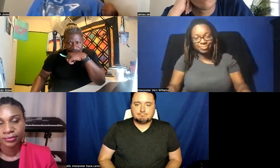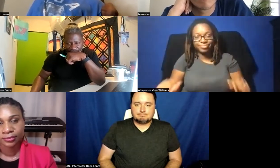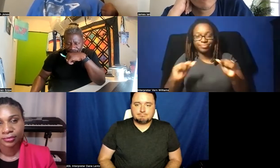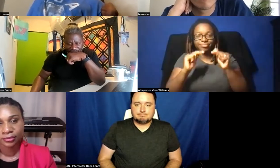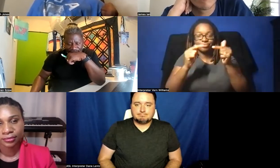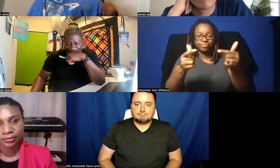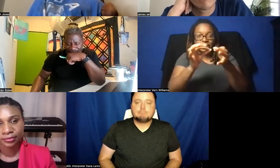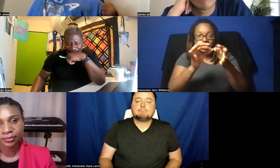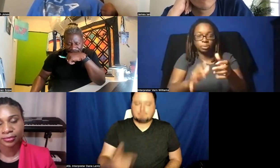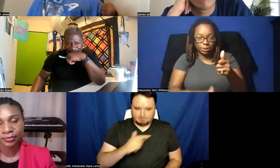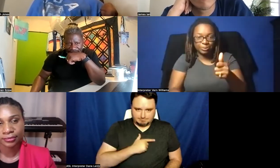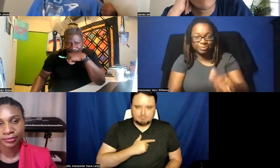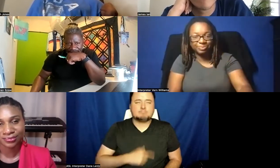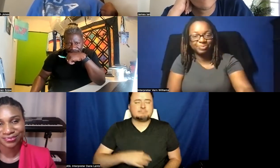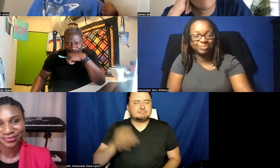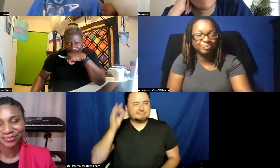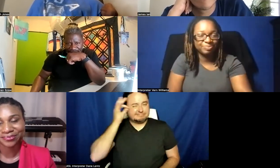All right, so we're winding down.